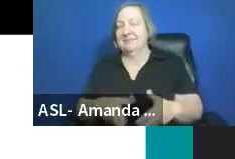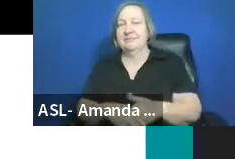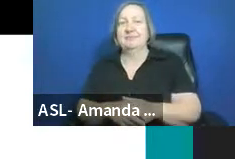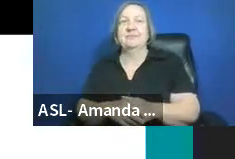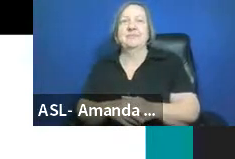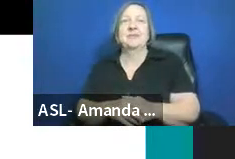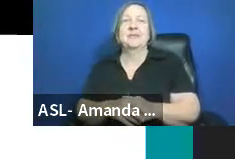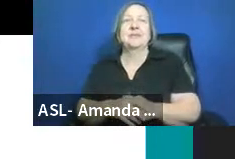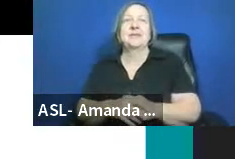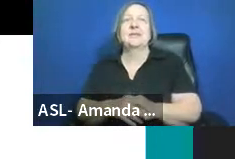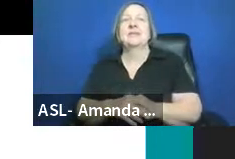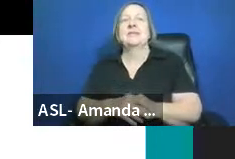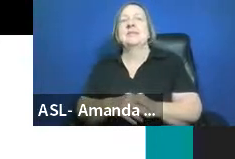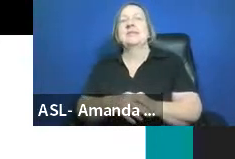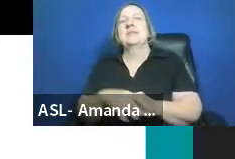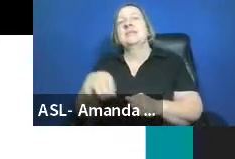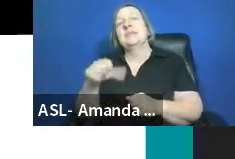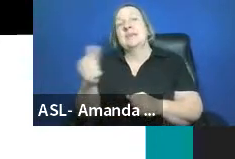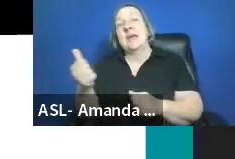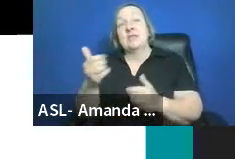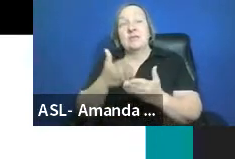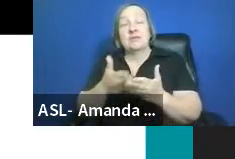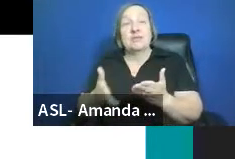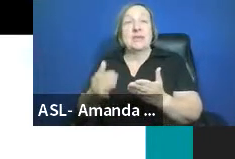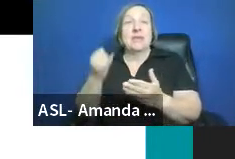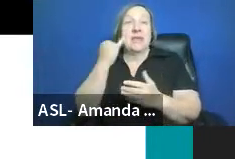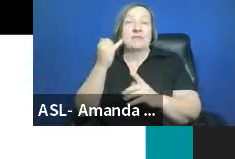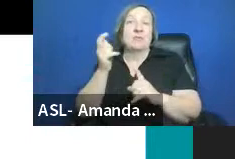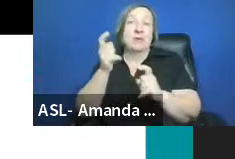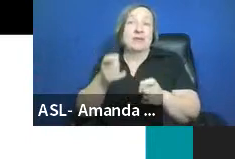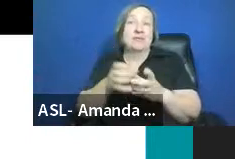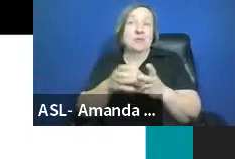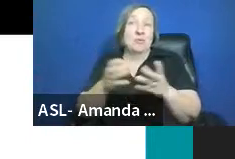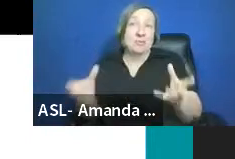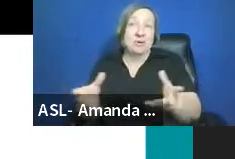So yeah, the other thing that if we give you a bunch of